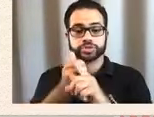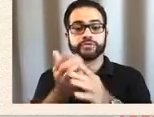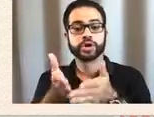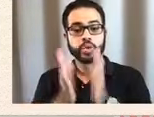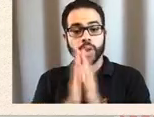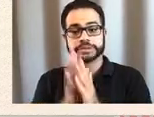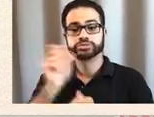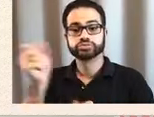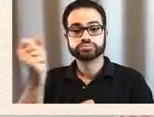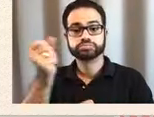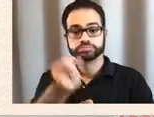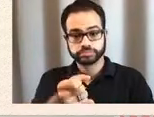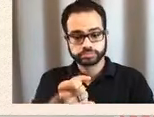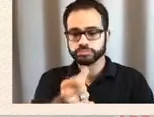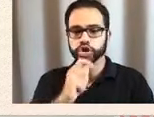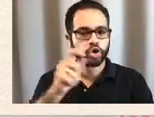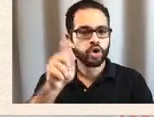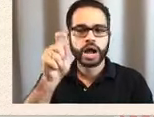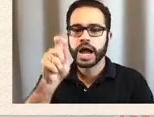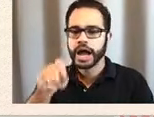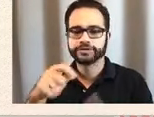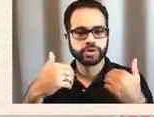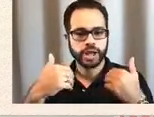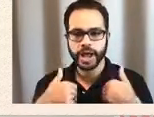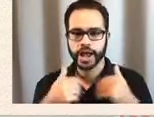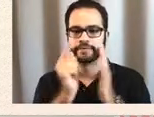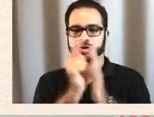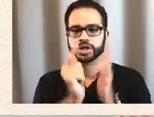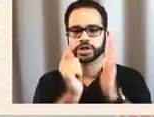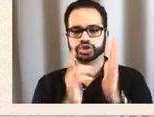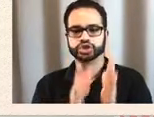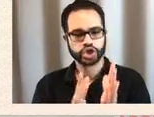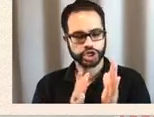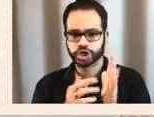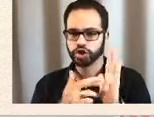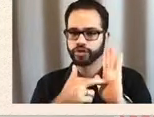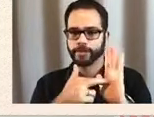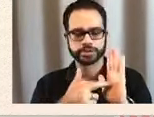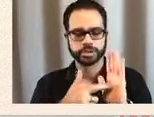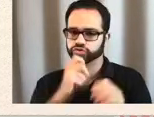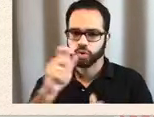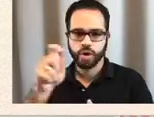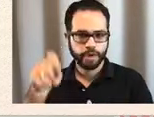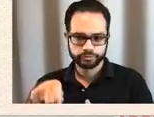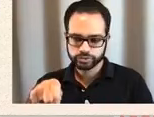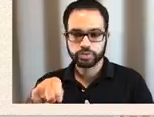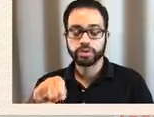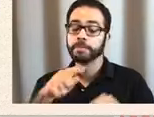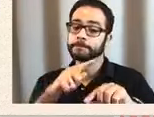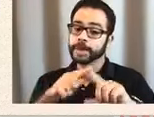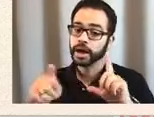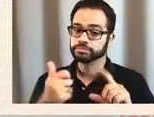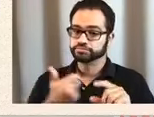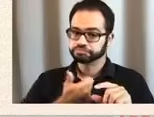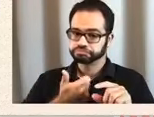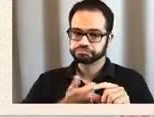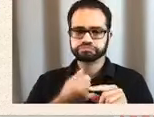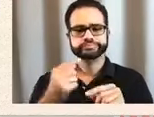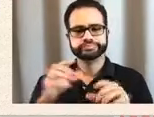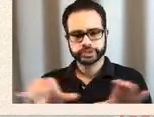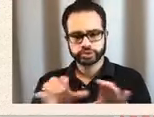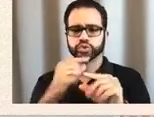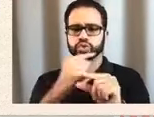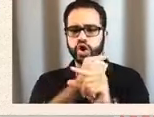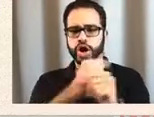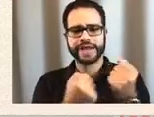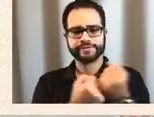don't have to have an attorney representing you. Although I do guardian advocacies all the time, and I tell every